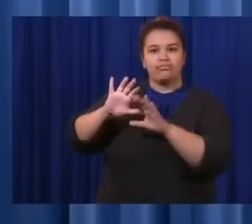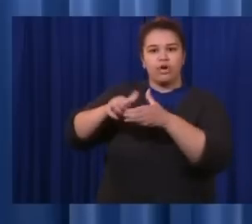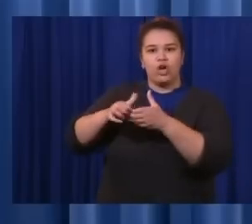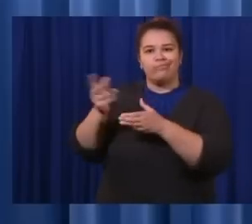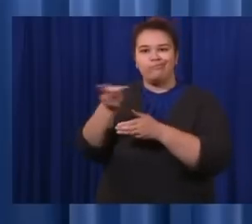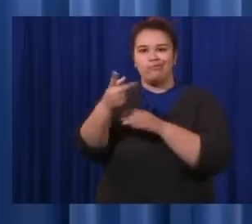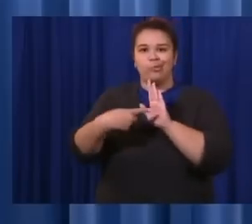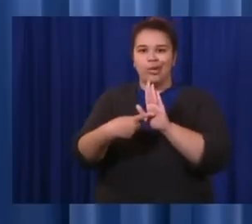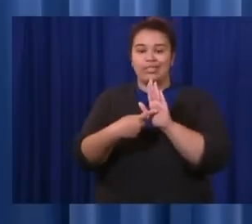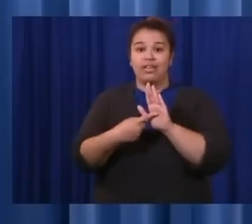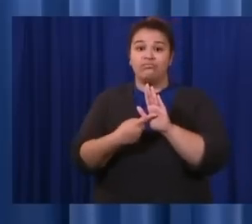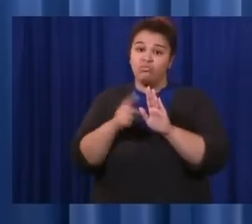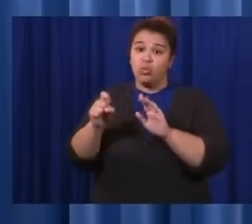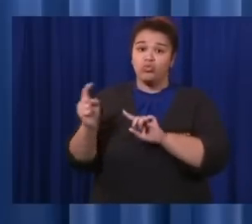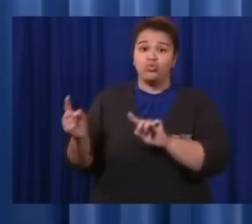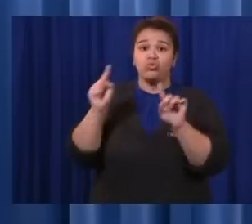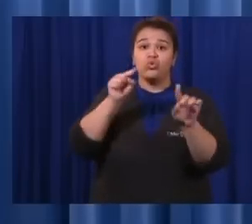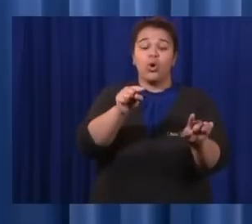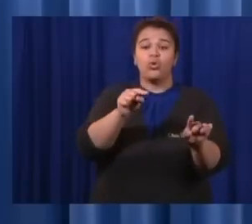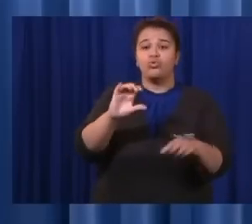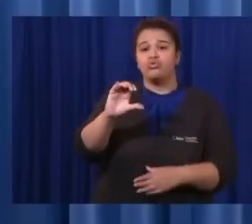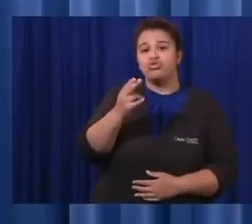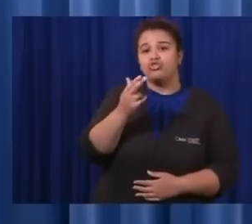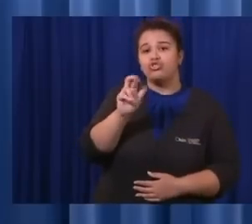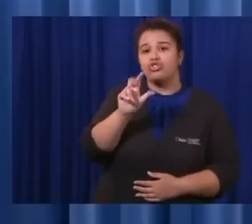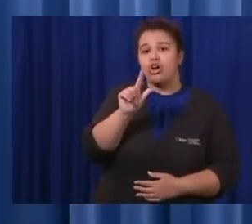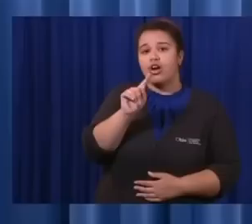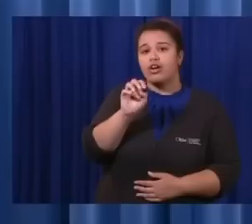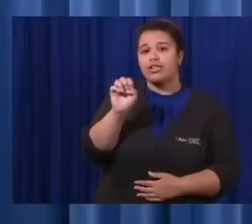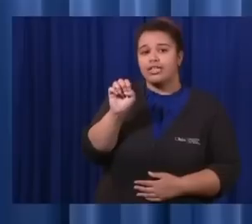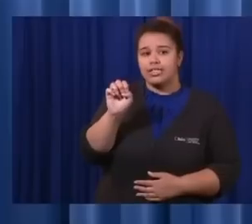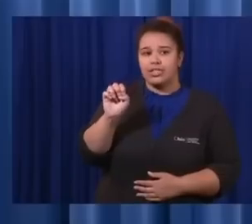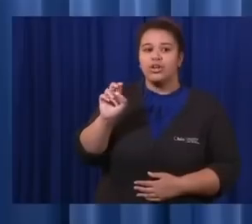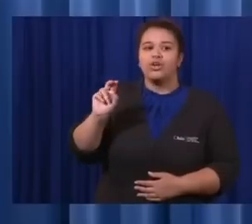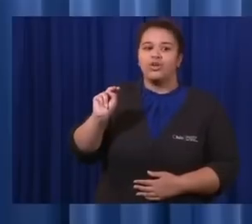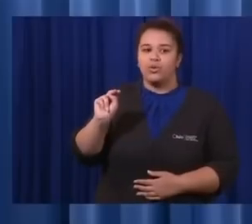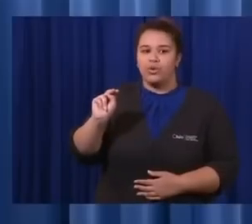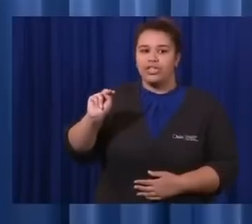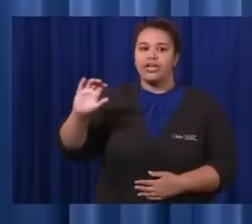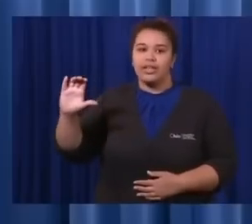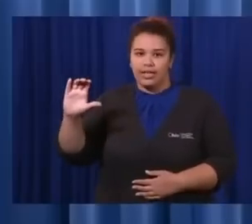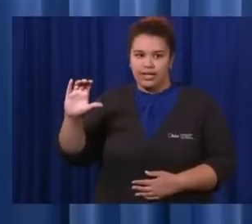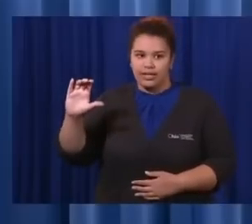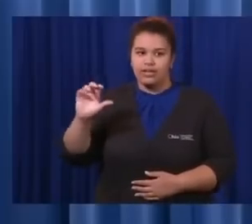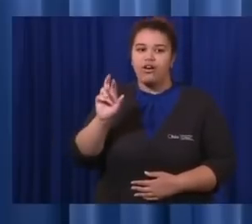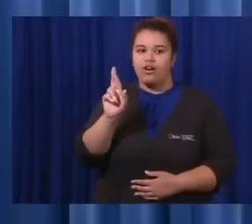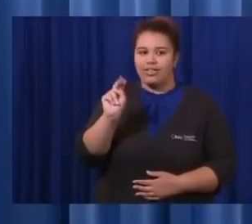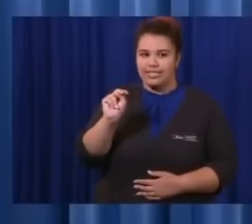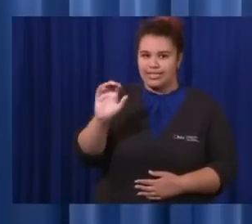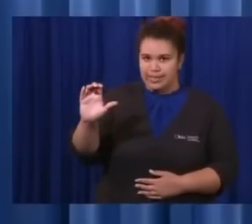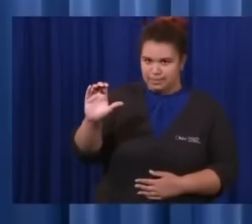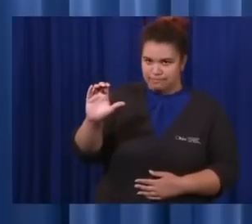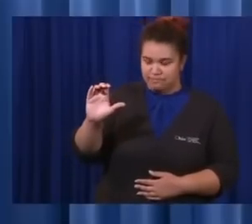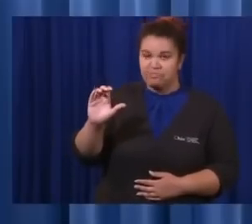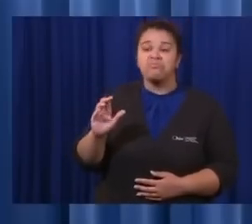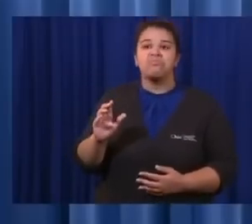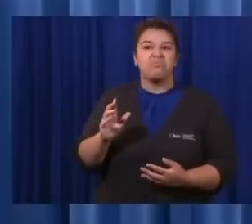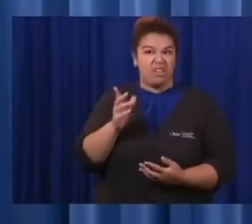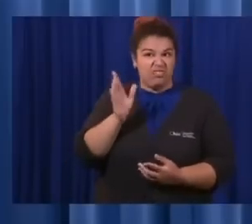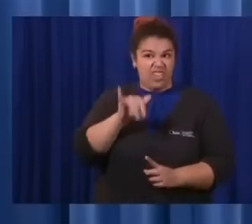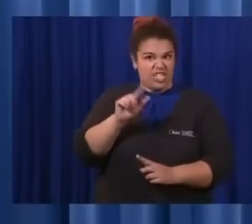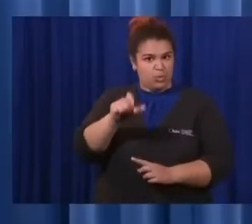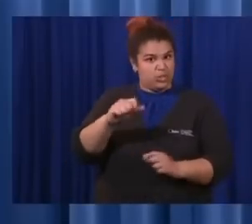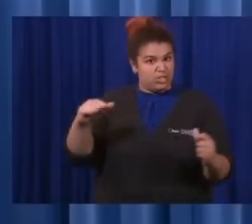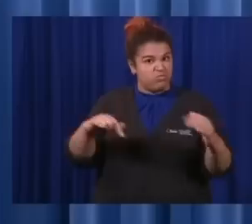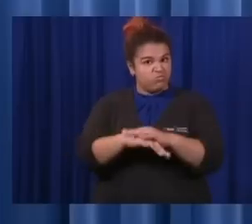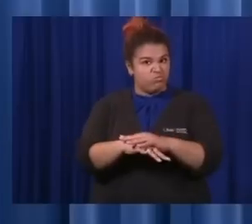gatherings, tens of thousands of people in a single arena. If that convention proceeds,